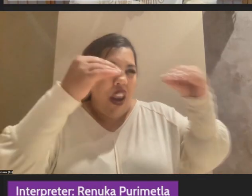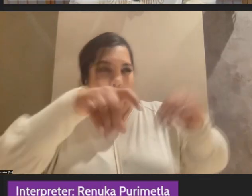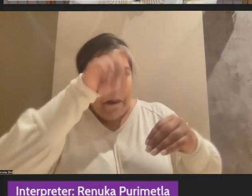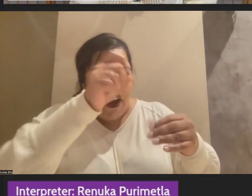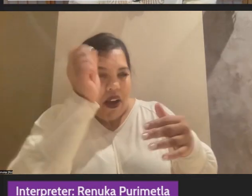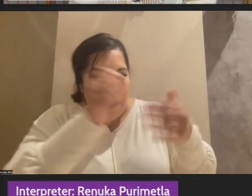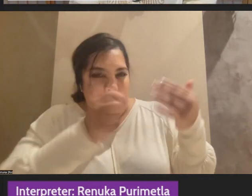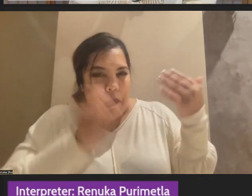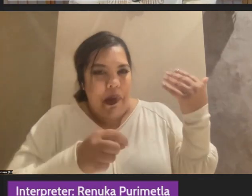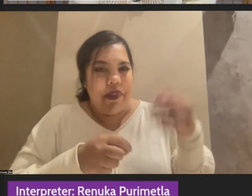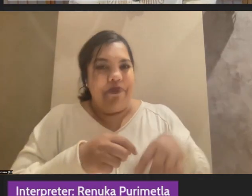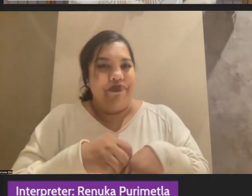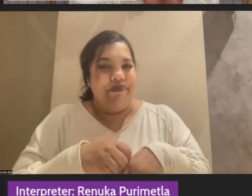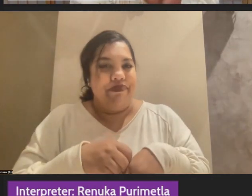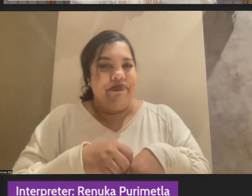What?